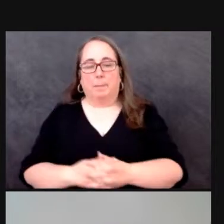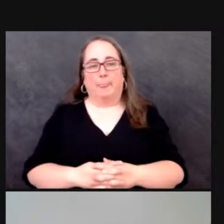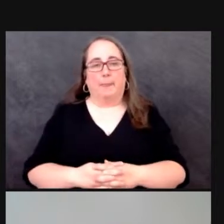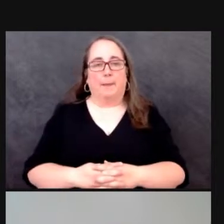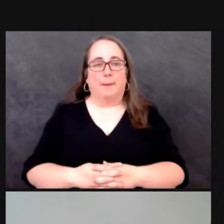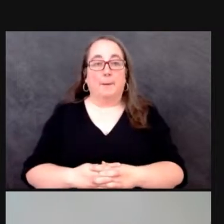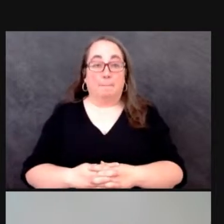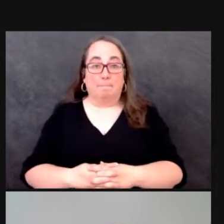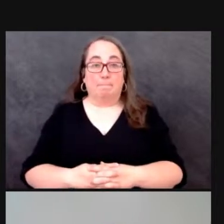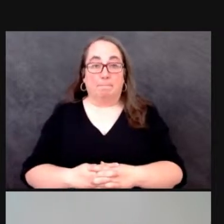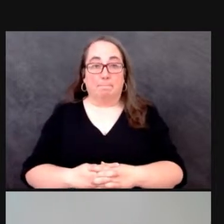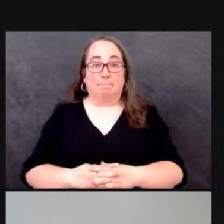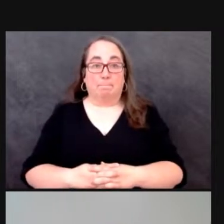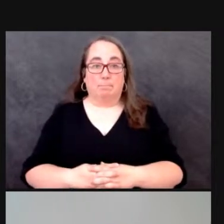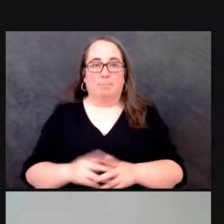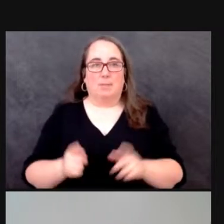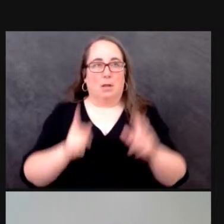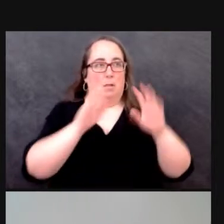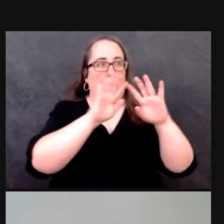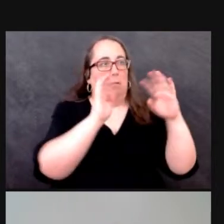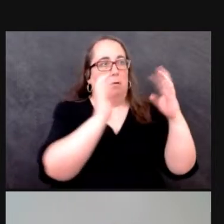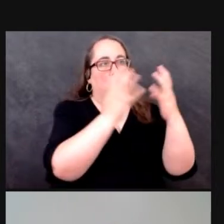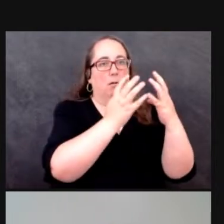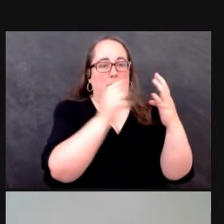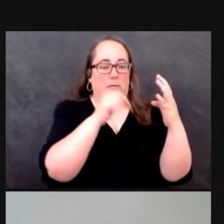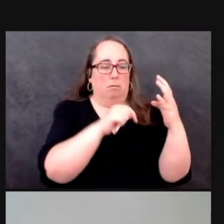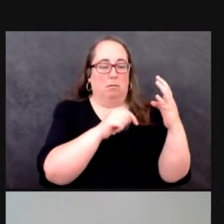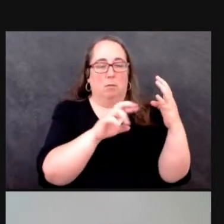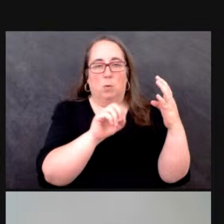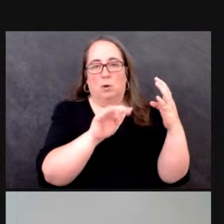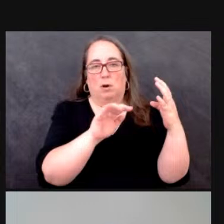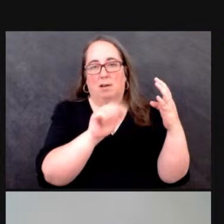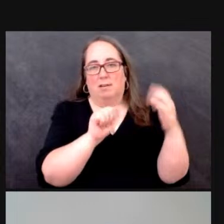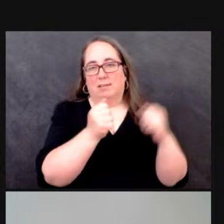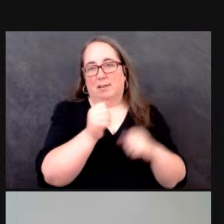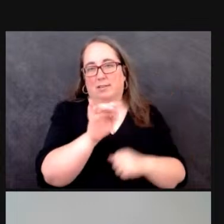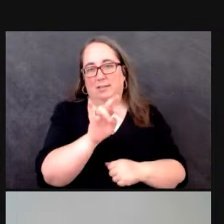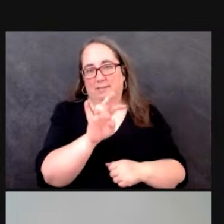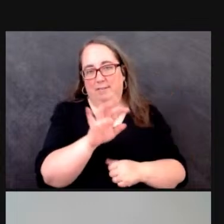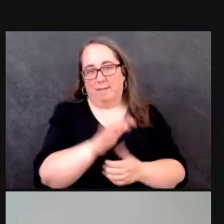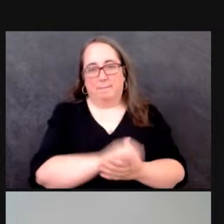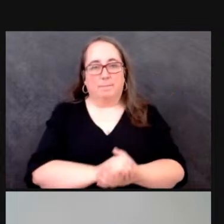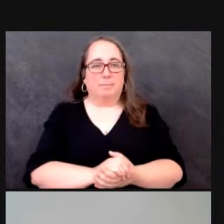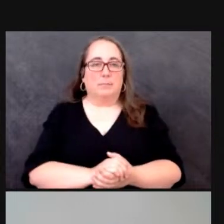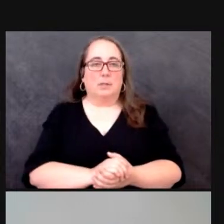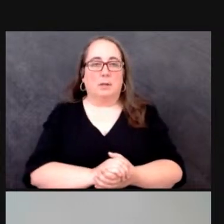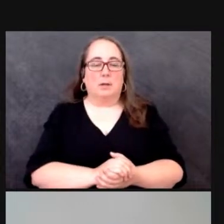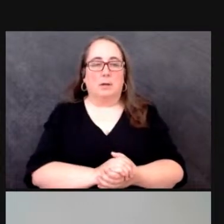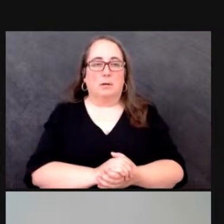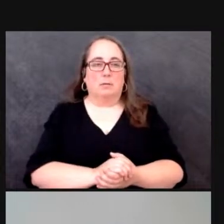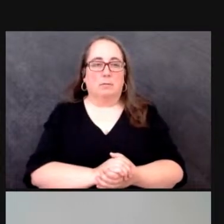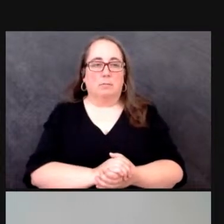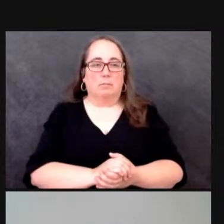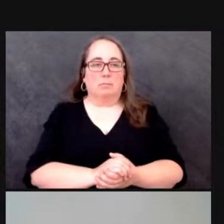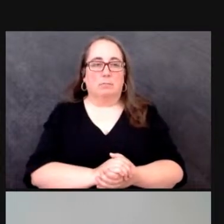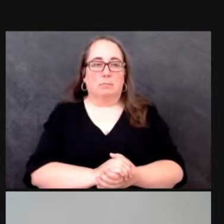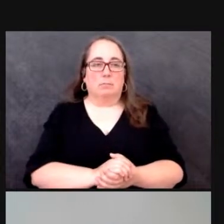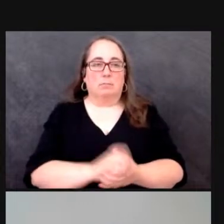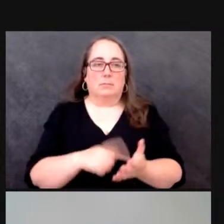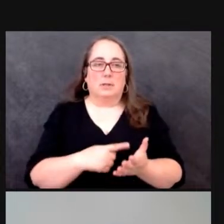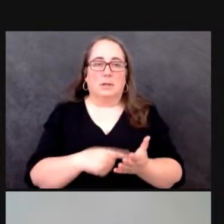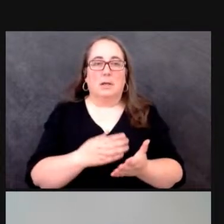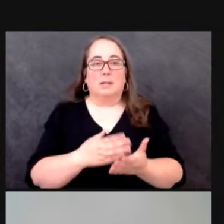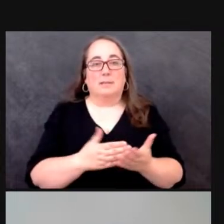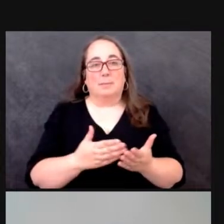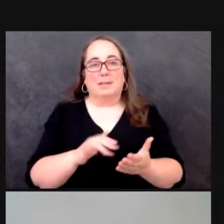here it is pictured in the rotunda in 1975. On occasion, however, certain pieces